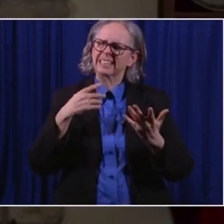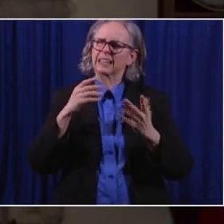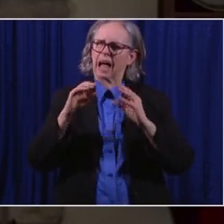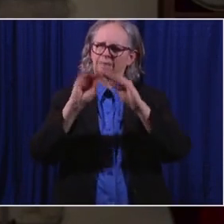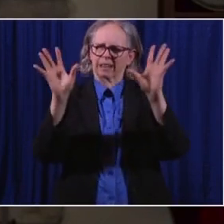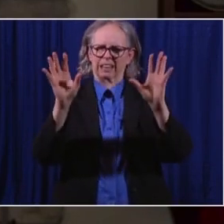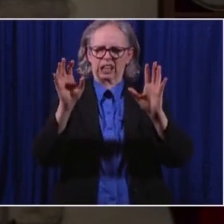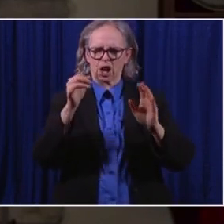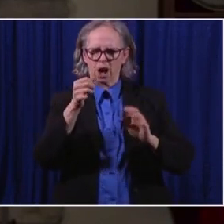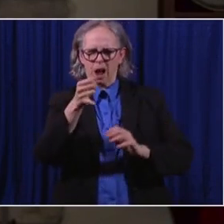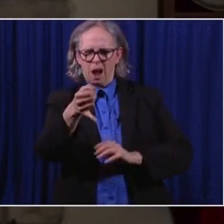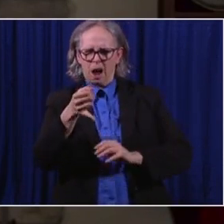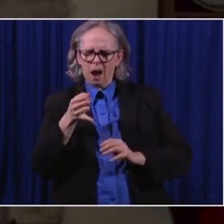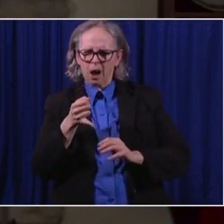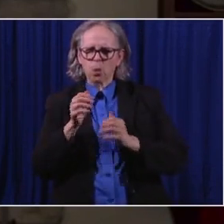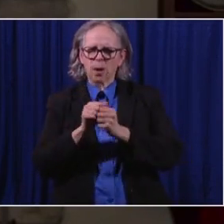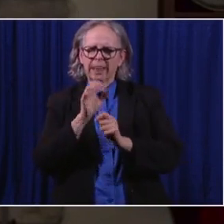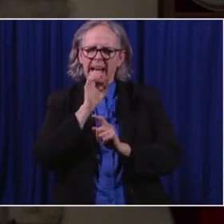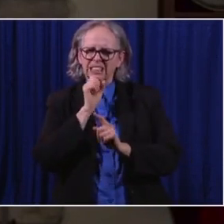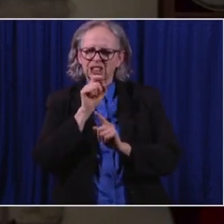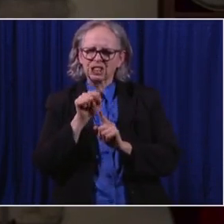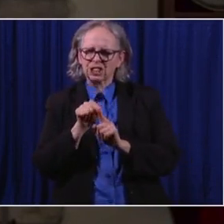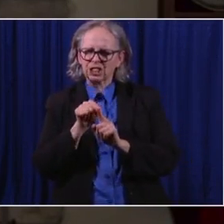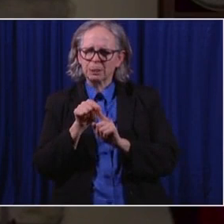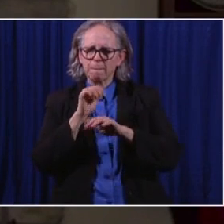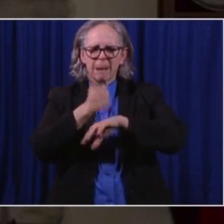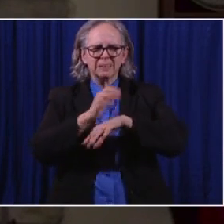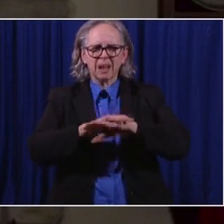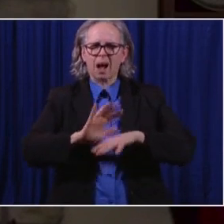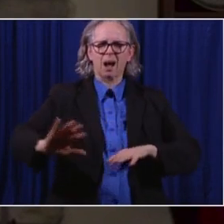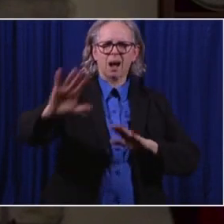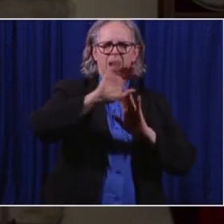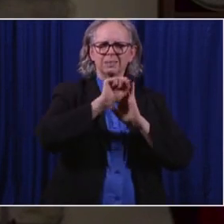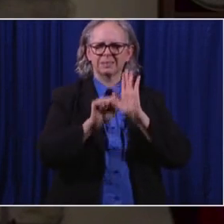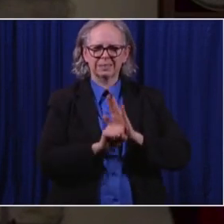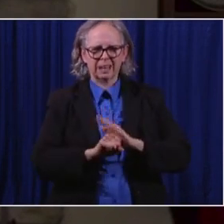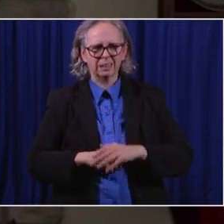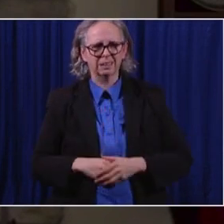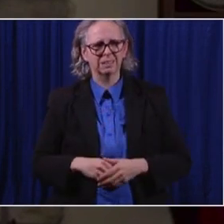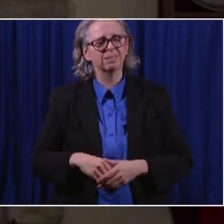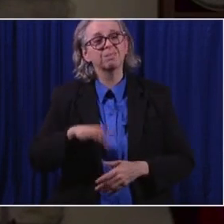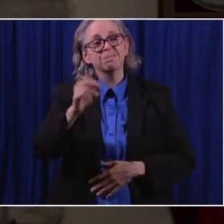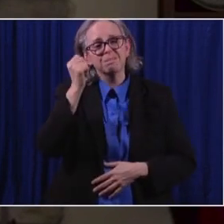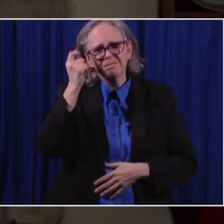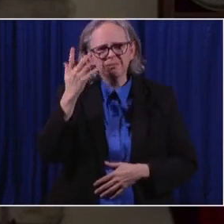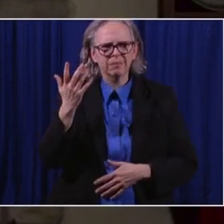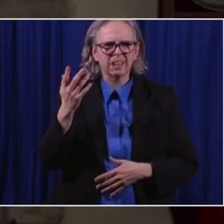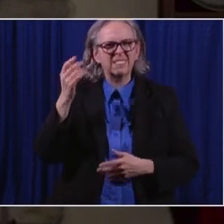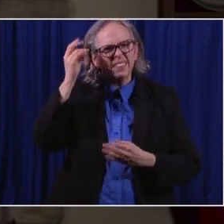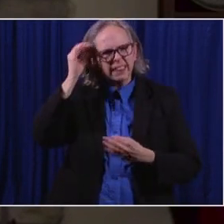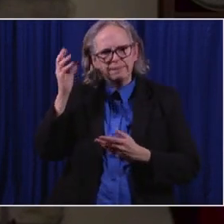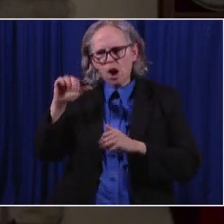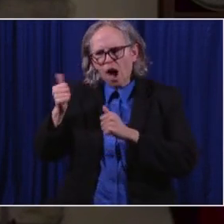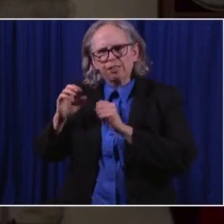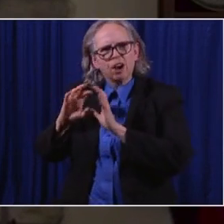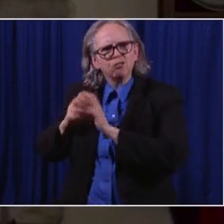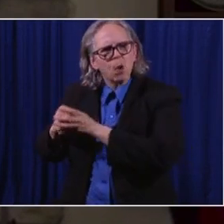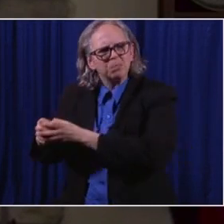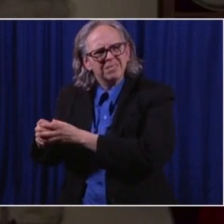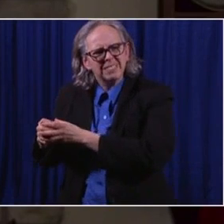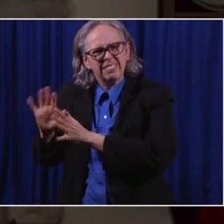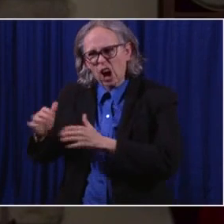took into consideration you have underserved populations, frankly, whose life expectancy is less, who might